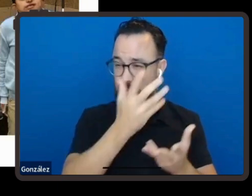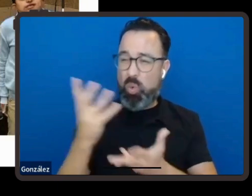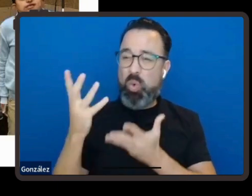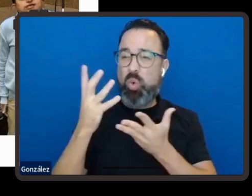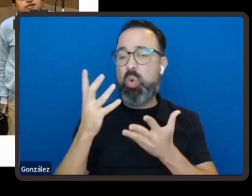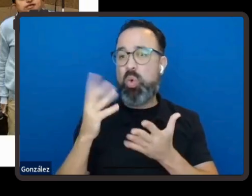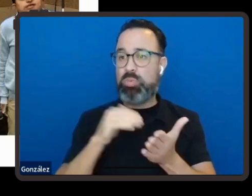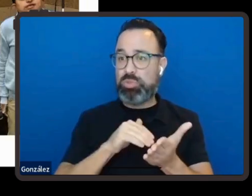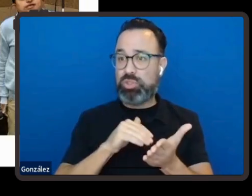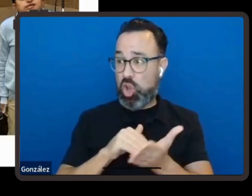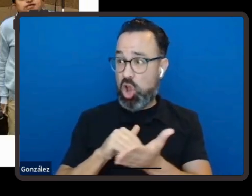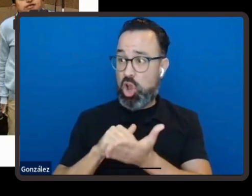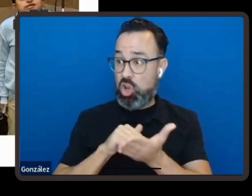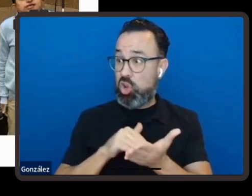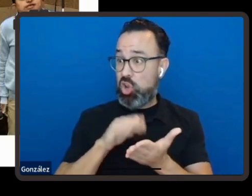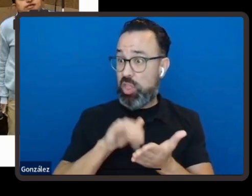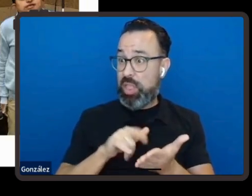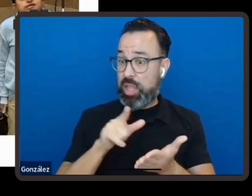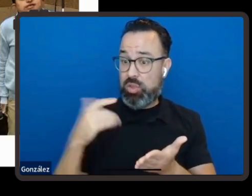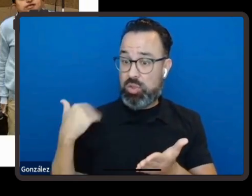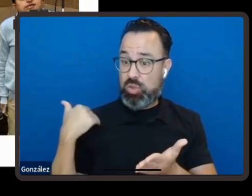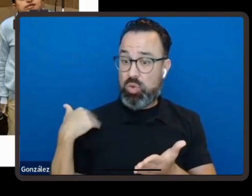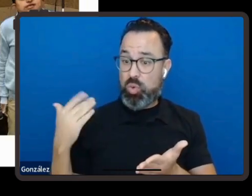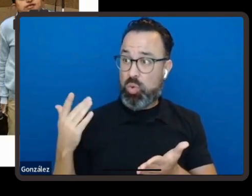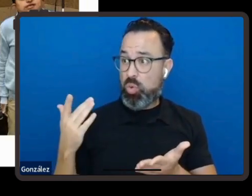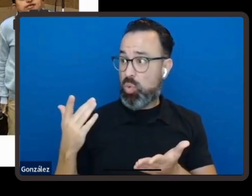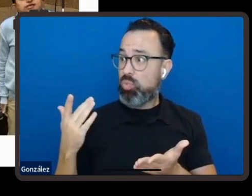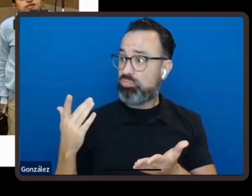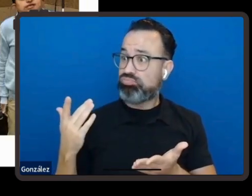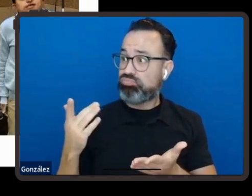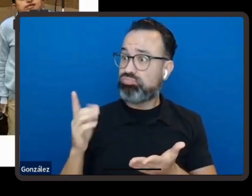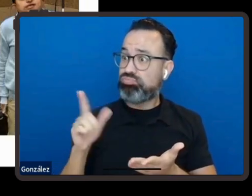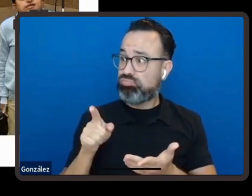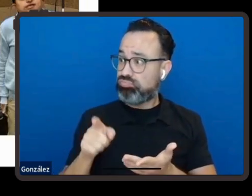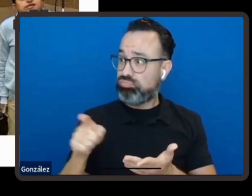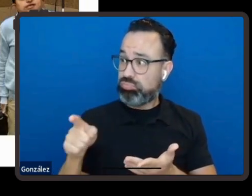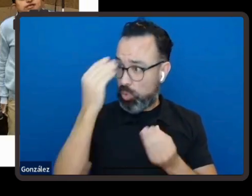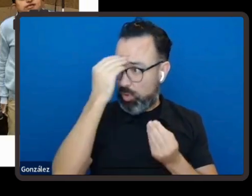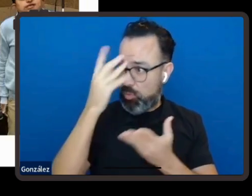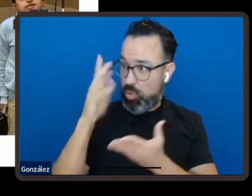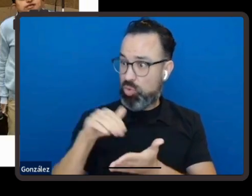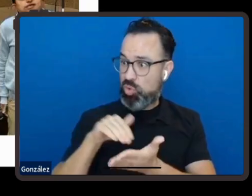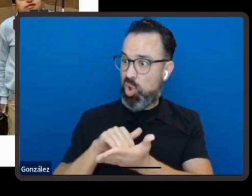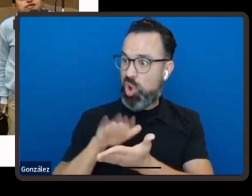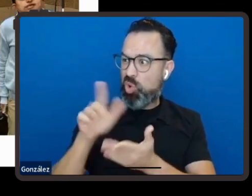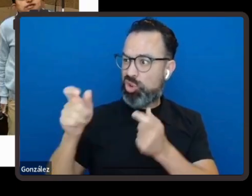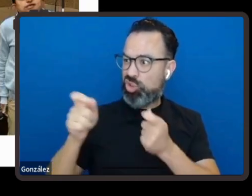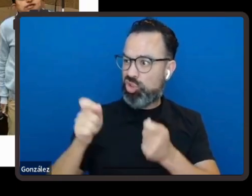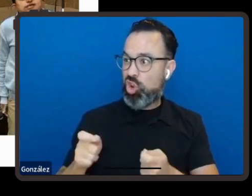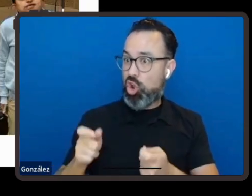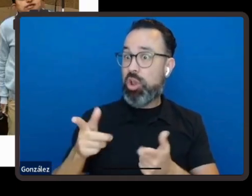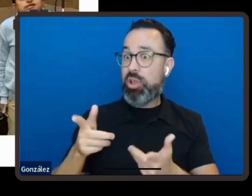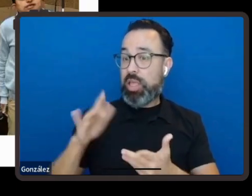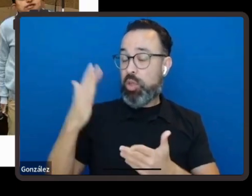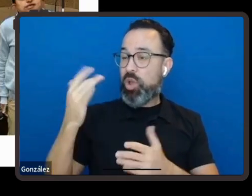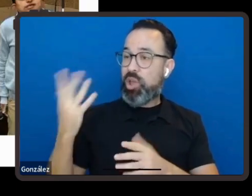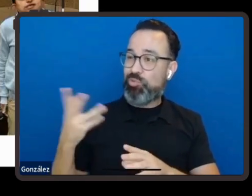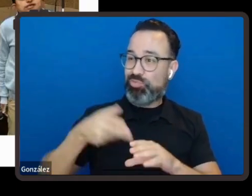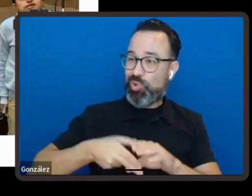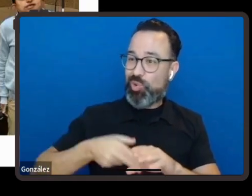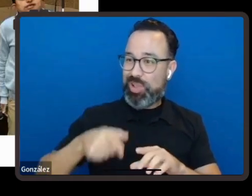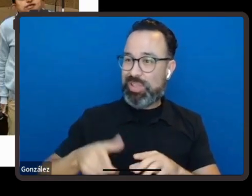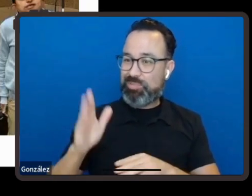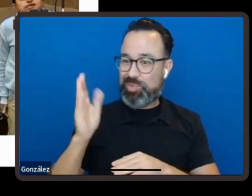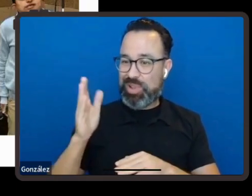you guys do. You guys inform your own doctors. You are the ones in charge. So, and that's why you've joined this presentation, many of